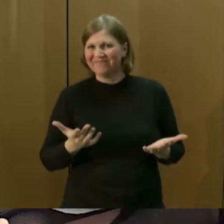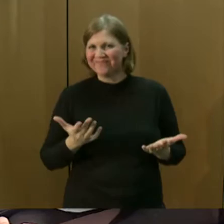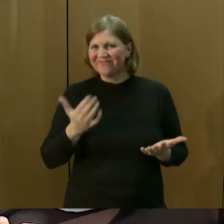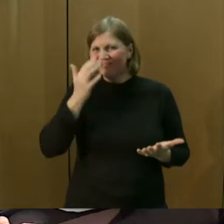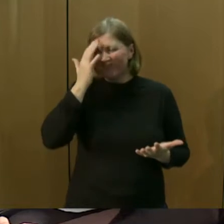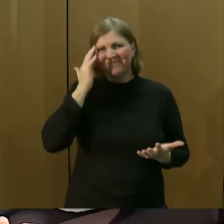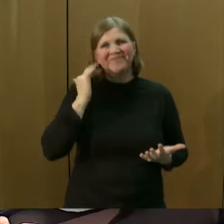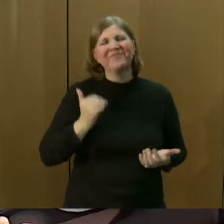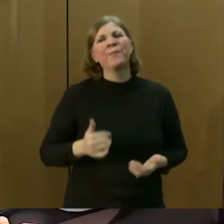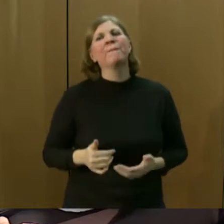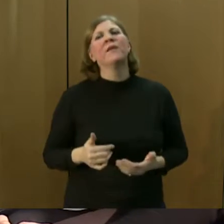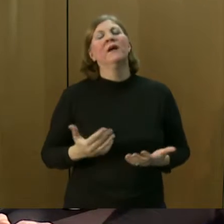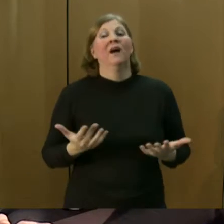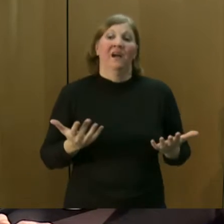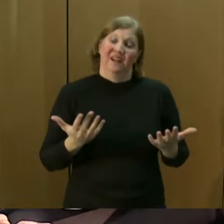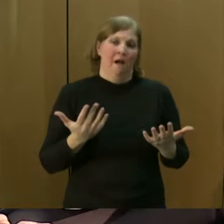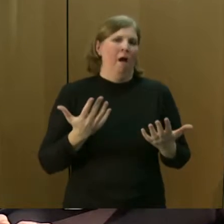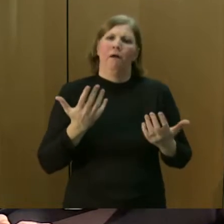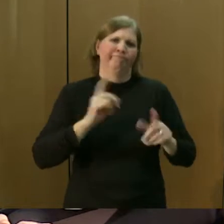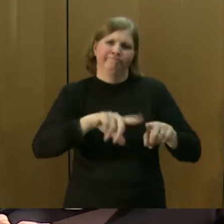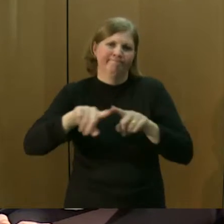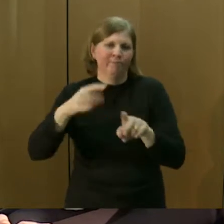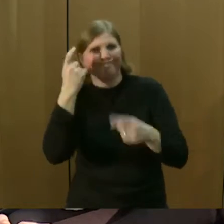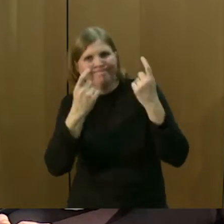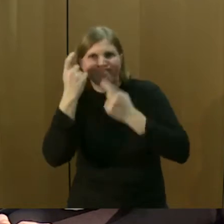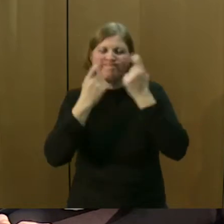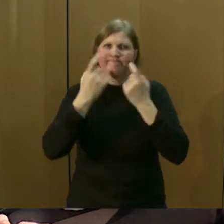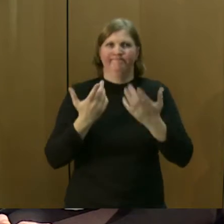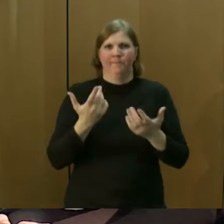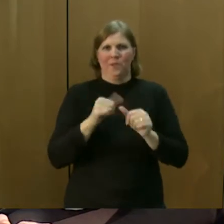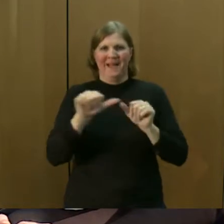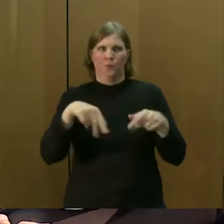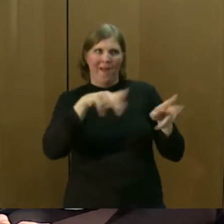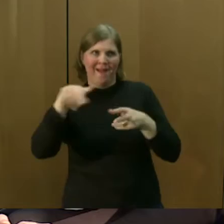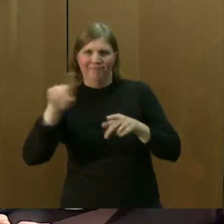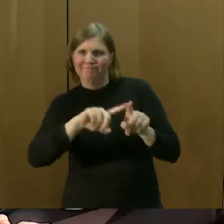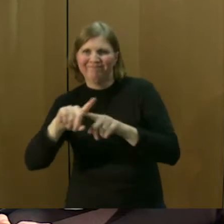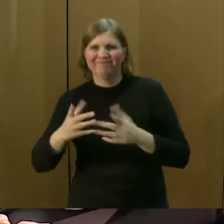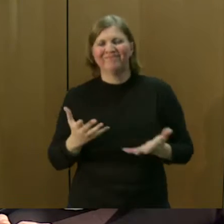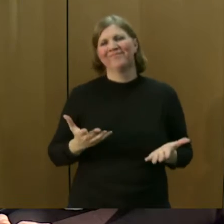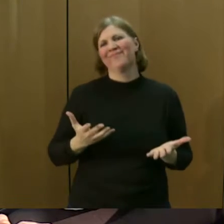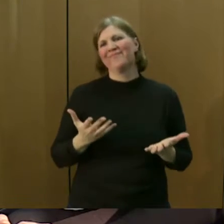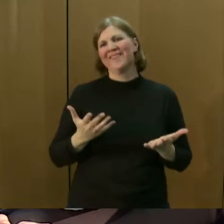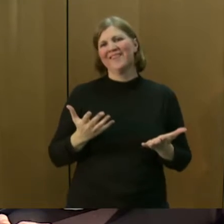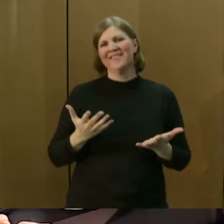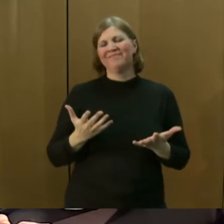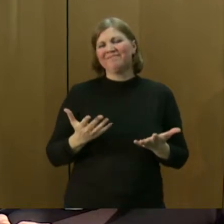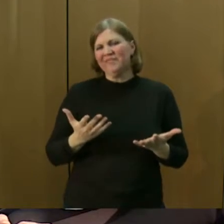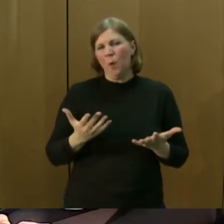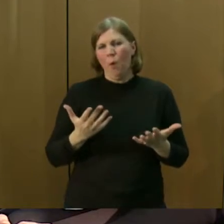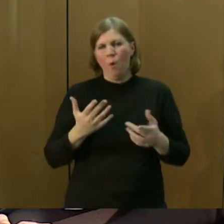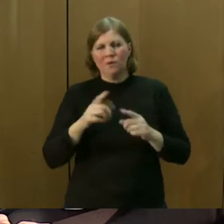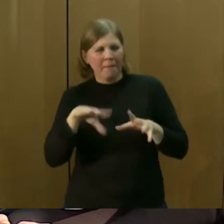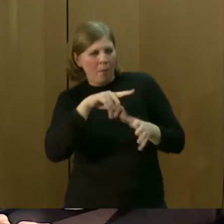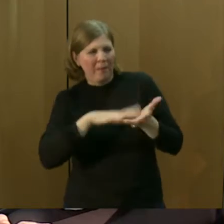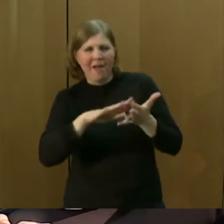but it's really about thinking, again, back to what Mary was saying, it's about thinking about what your show is and what's